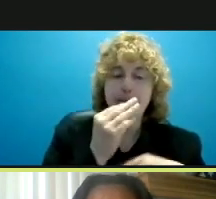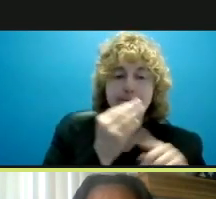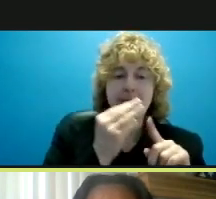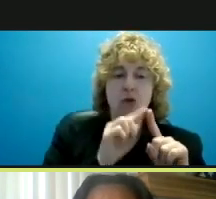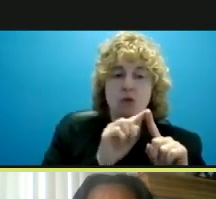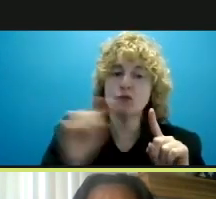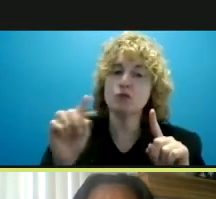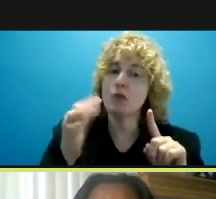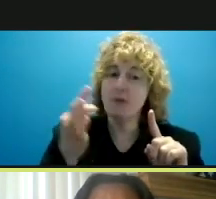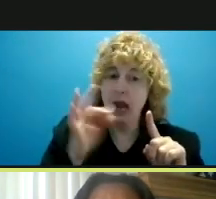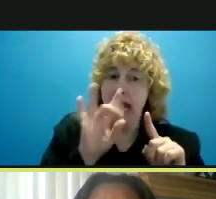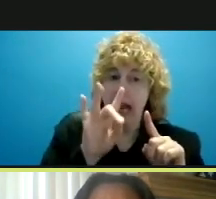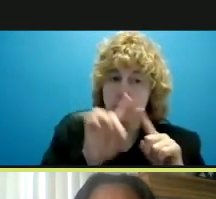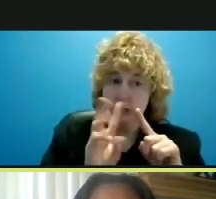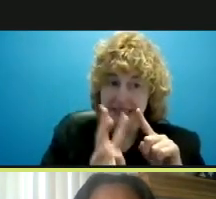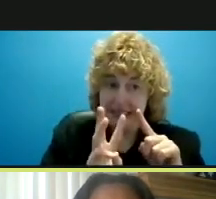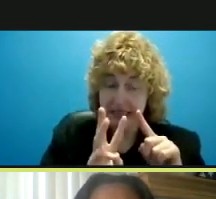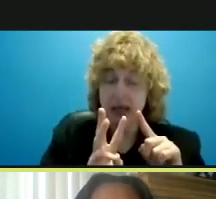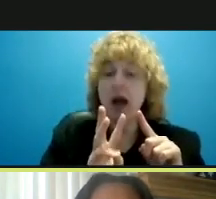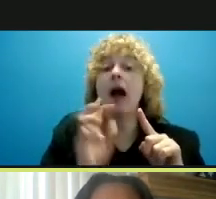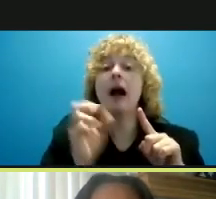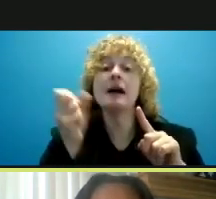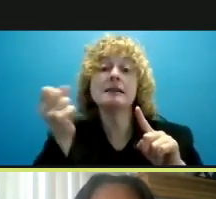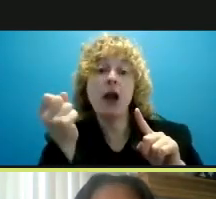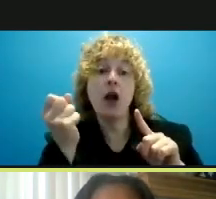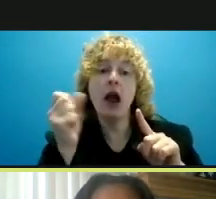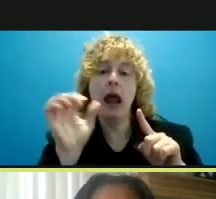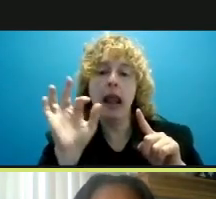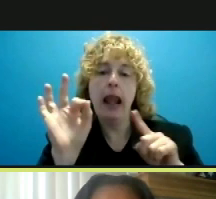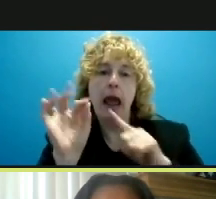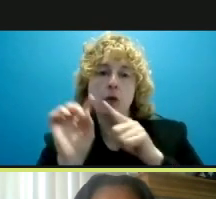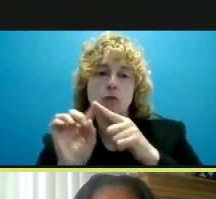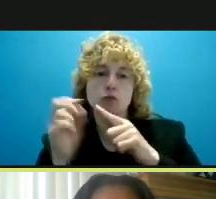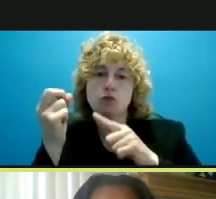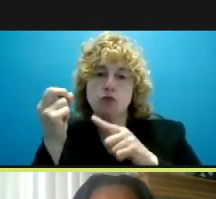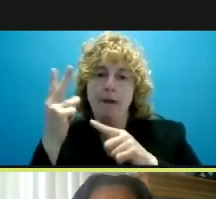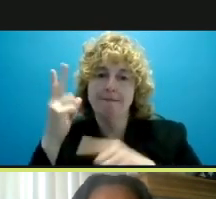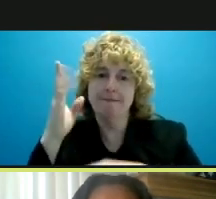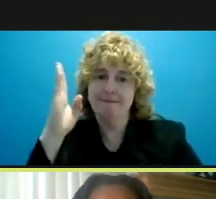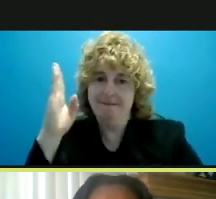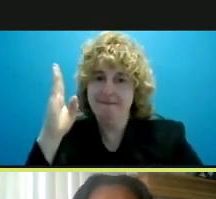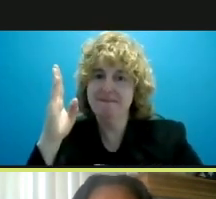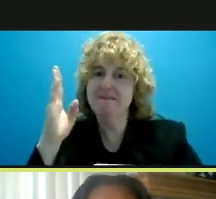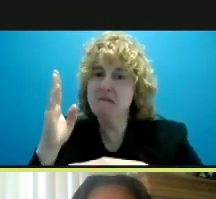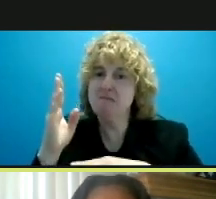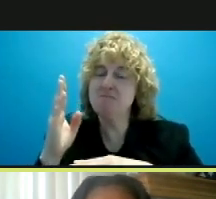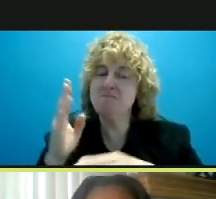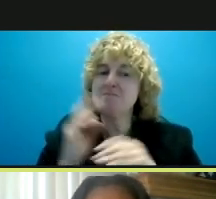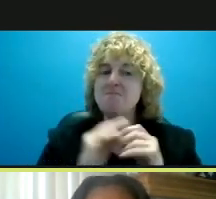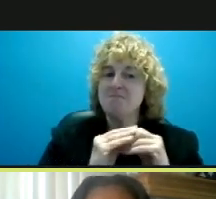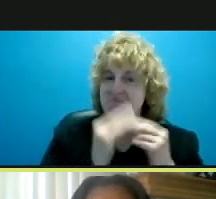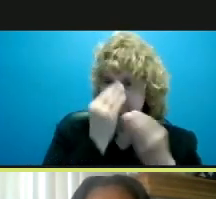.m. to 6 p.m. And we're also open on Saturdays, um, from 9 a.m. to 12 p.m. Um, next slide.